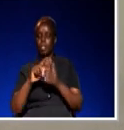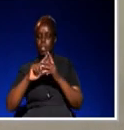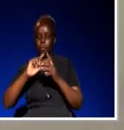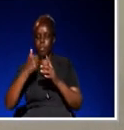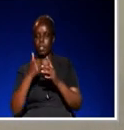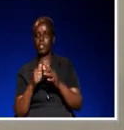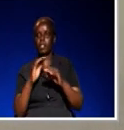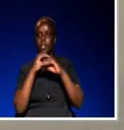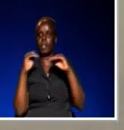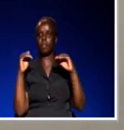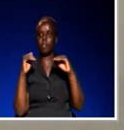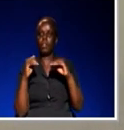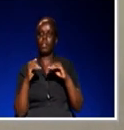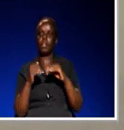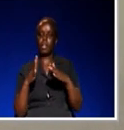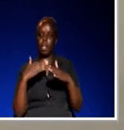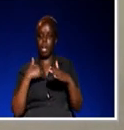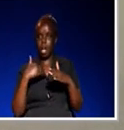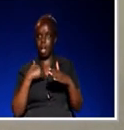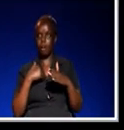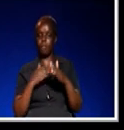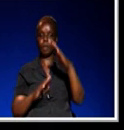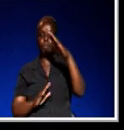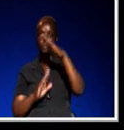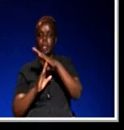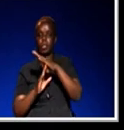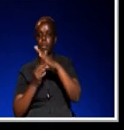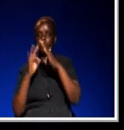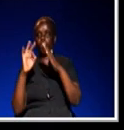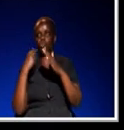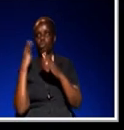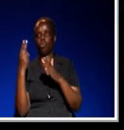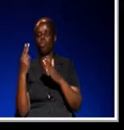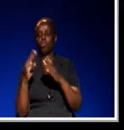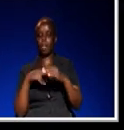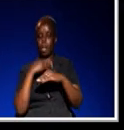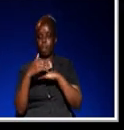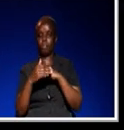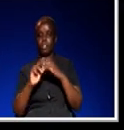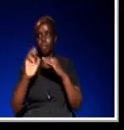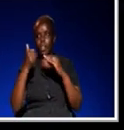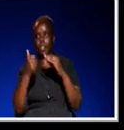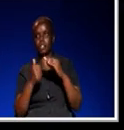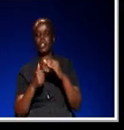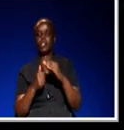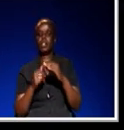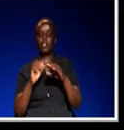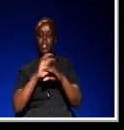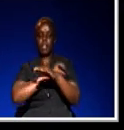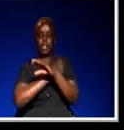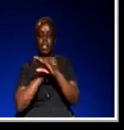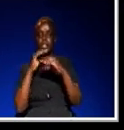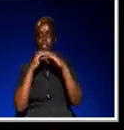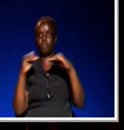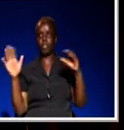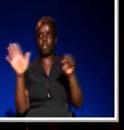energy level can only occupy a maximum of 2 electrons. So after the first energy level is filled up with